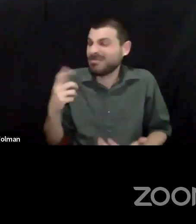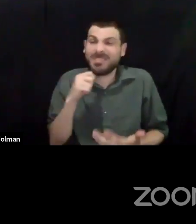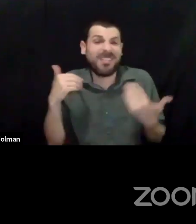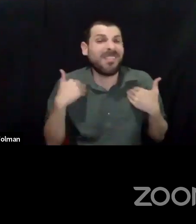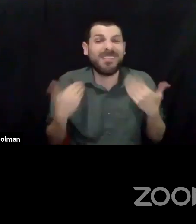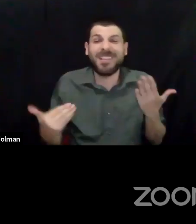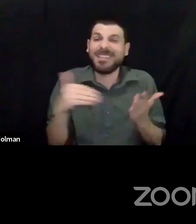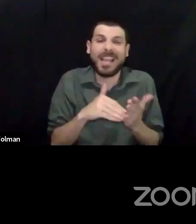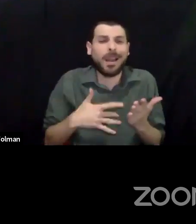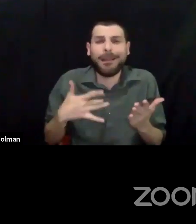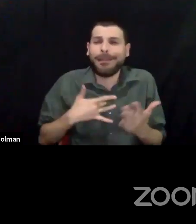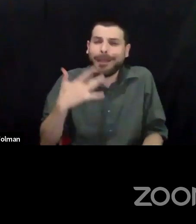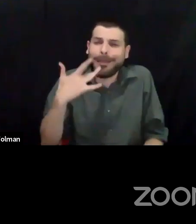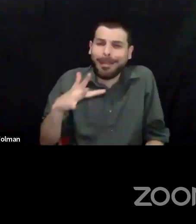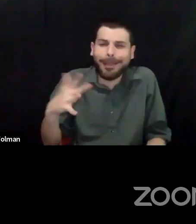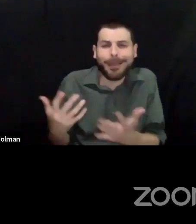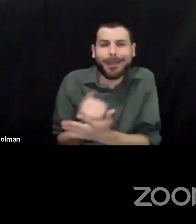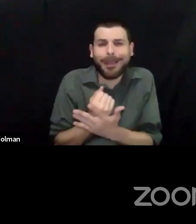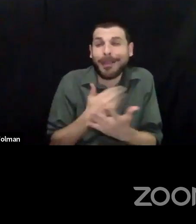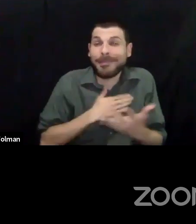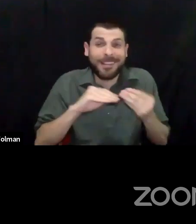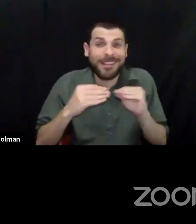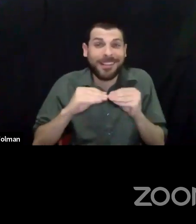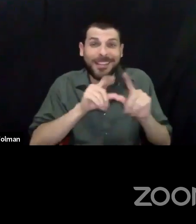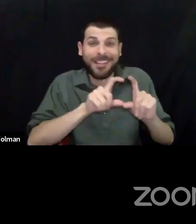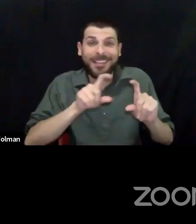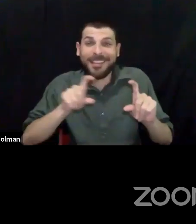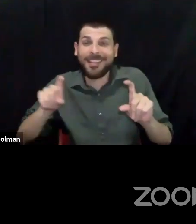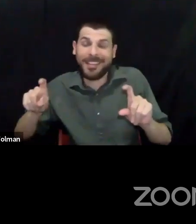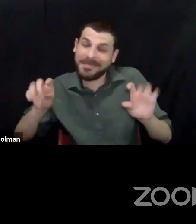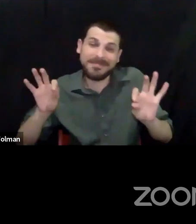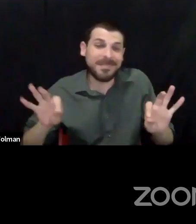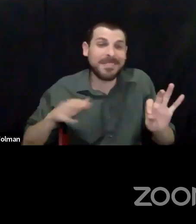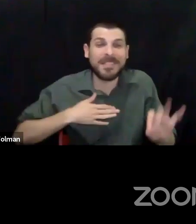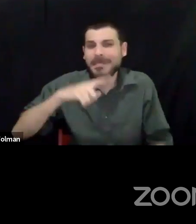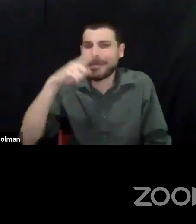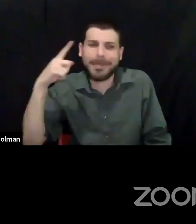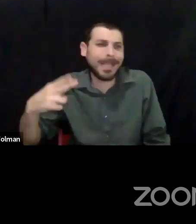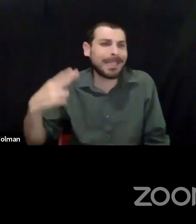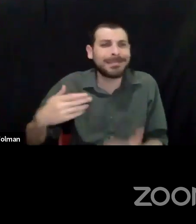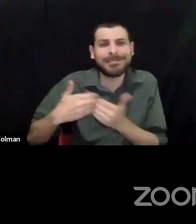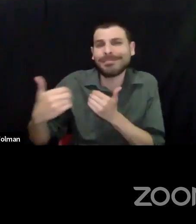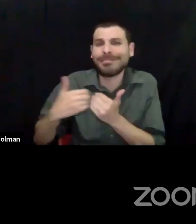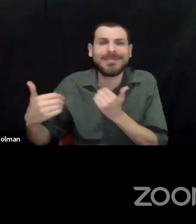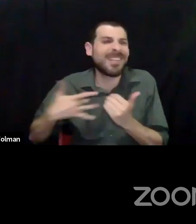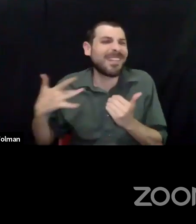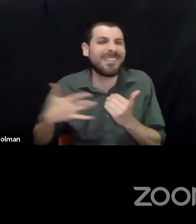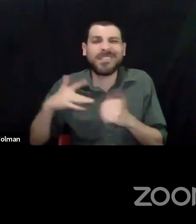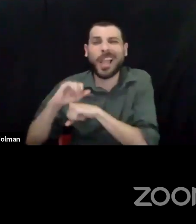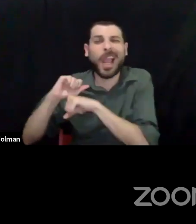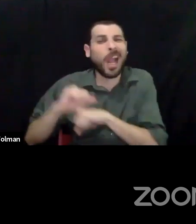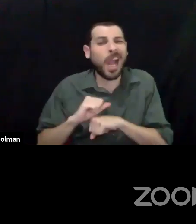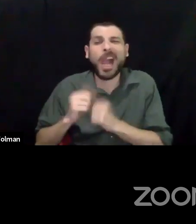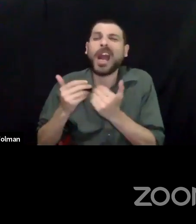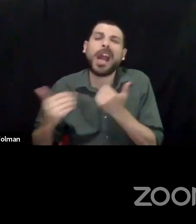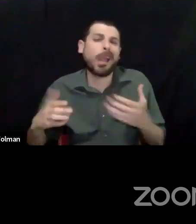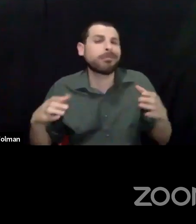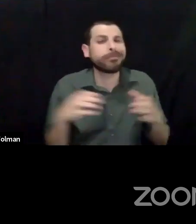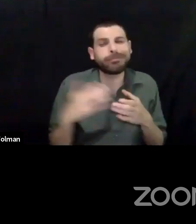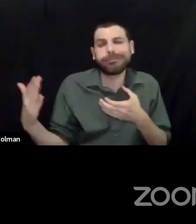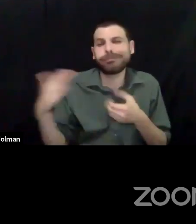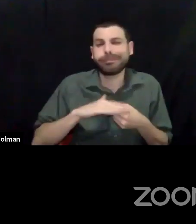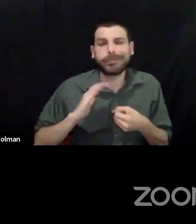lottery. Physical, temporary, infinity. Black history, your body, the chemistry. Bounce from captivity, announce activity,